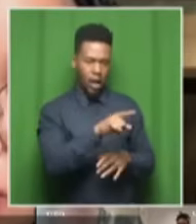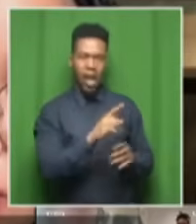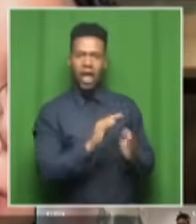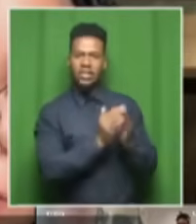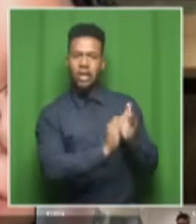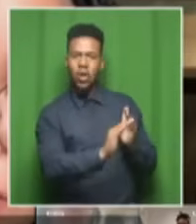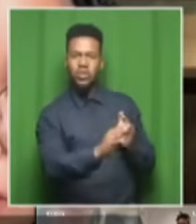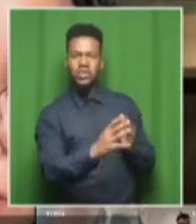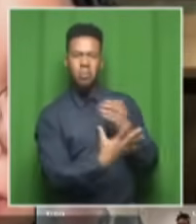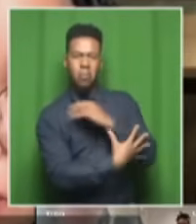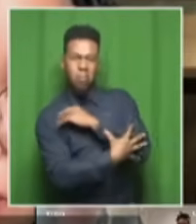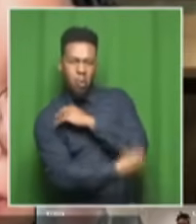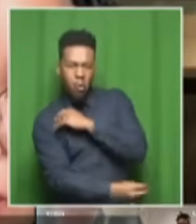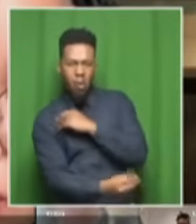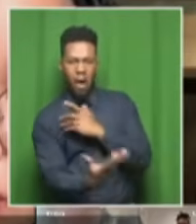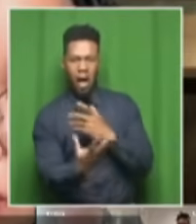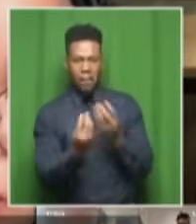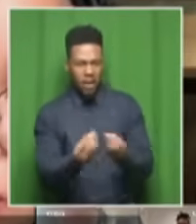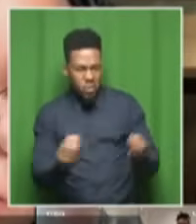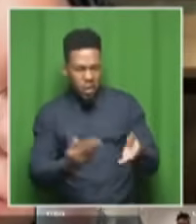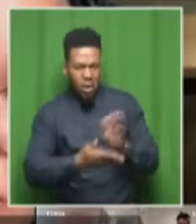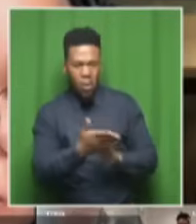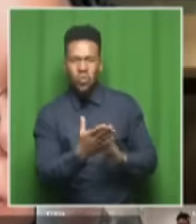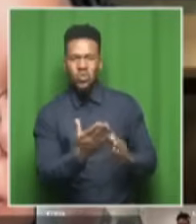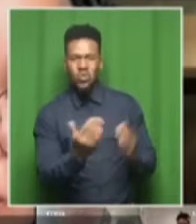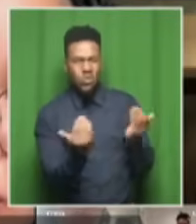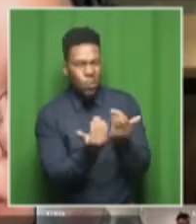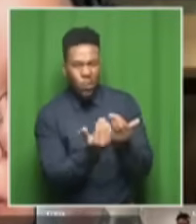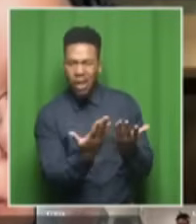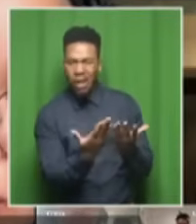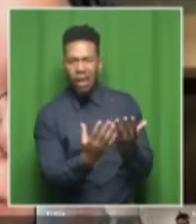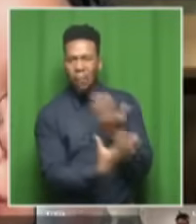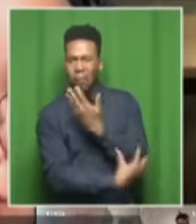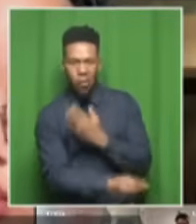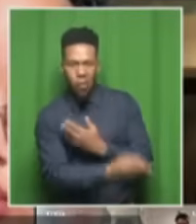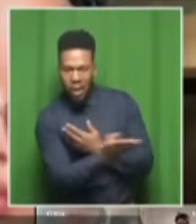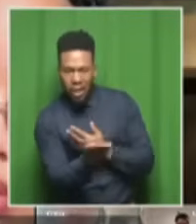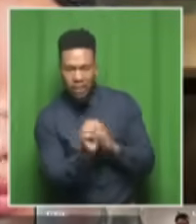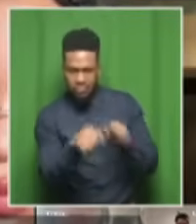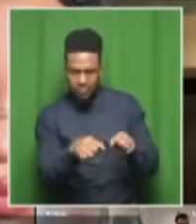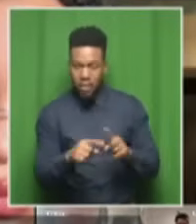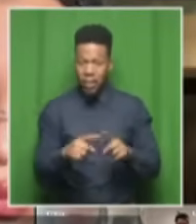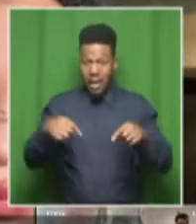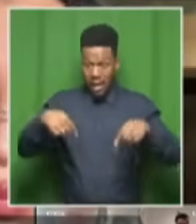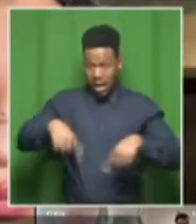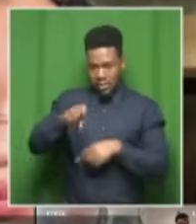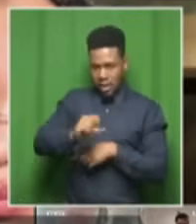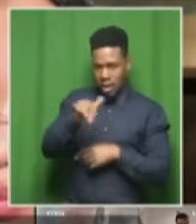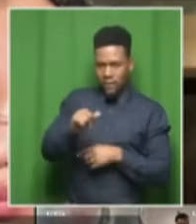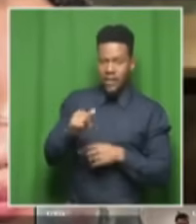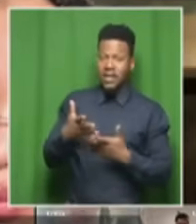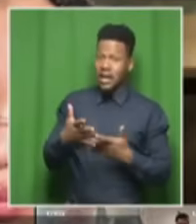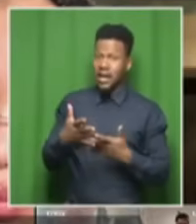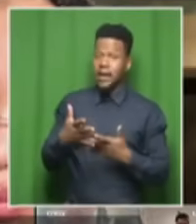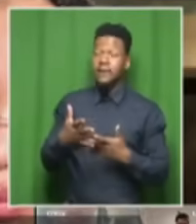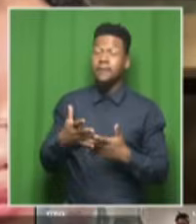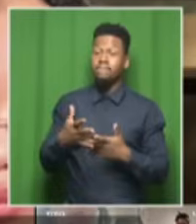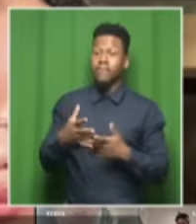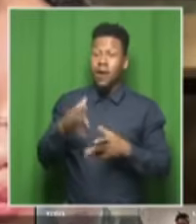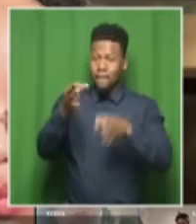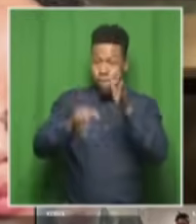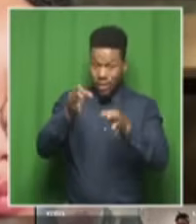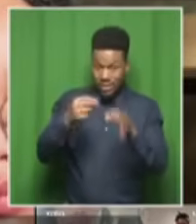to underfunded schools and things like that. And I think when it comes to the average South African, one of the main issues we've seen with politics for a long